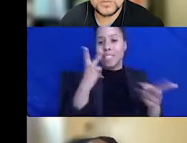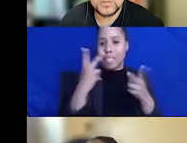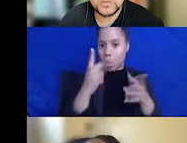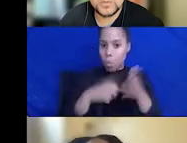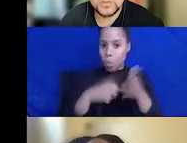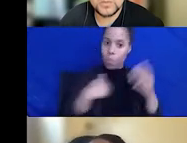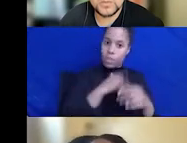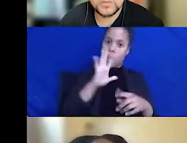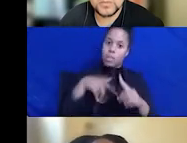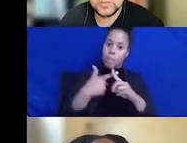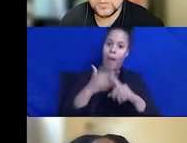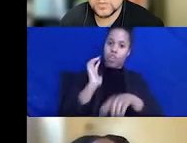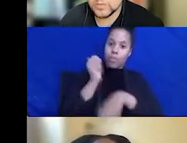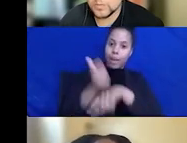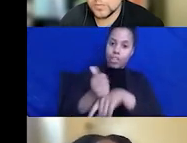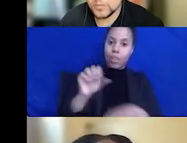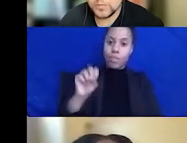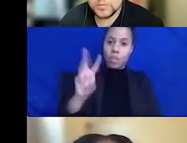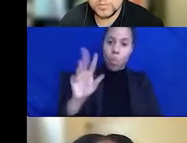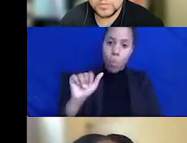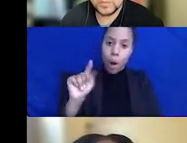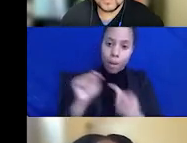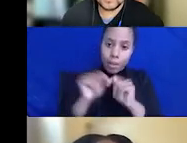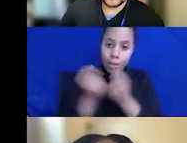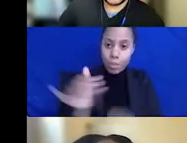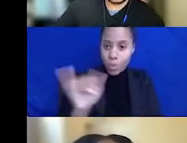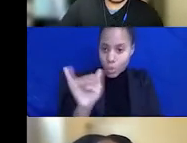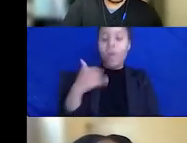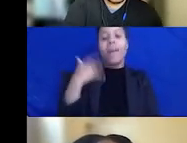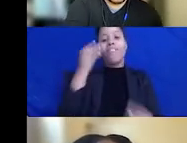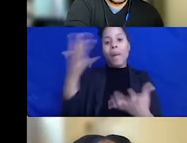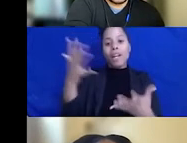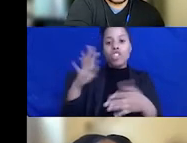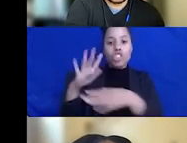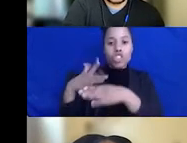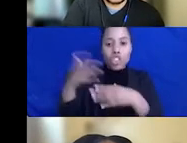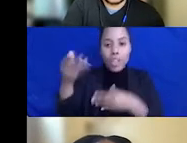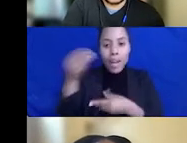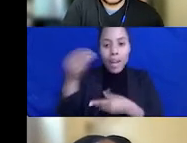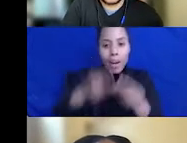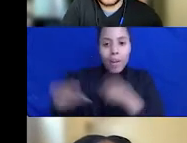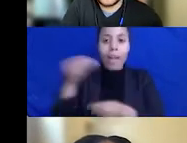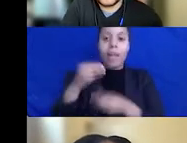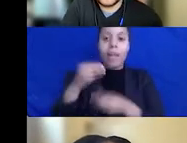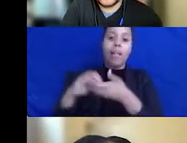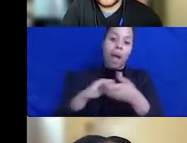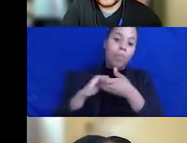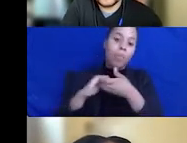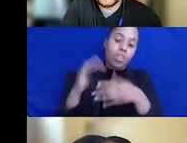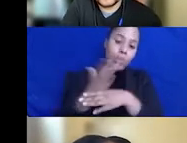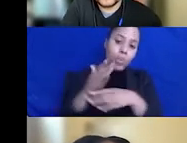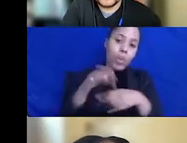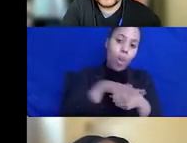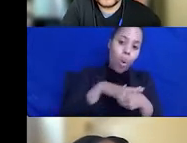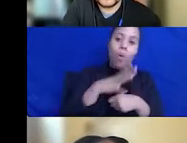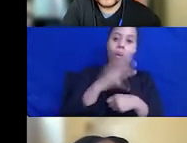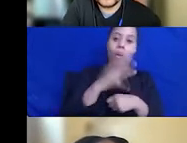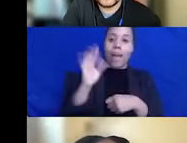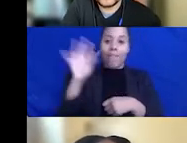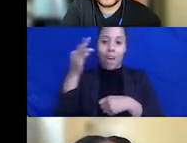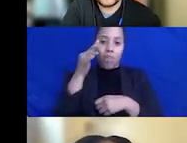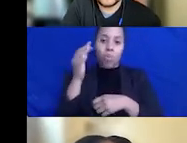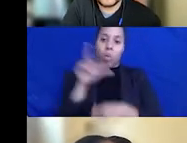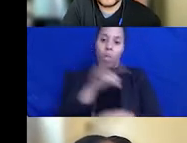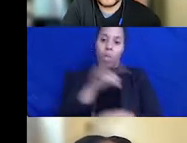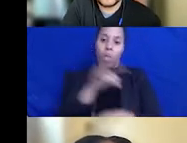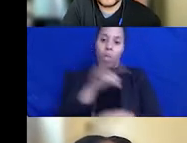right? This information sharing and collaboration between local and federal law enforcement so that local, you